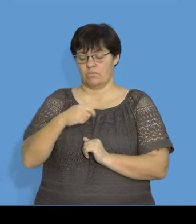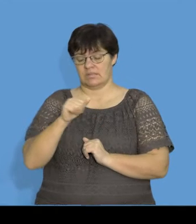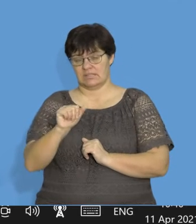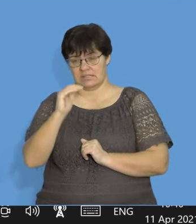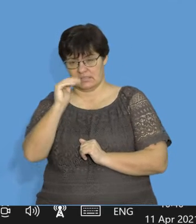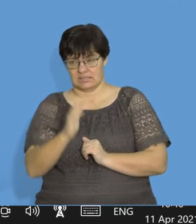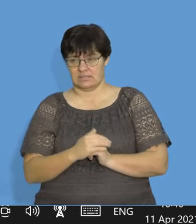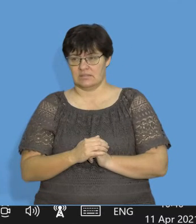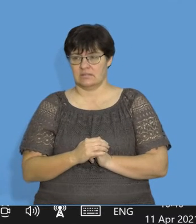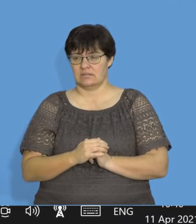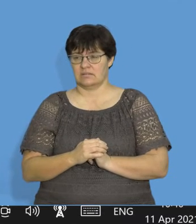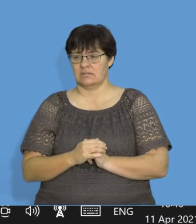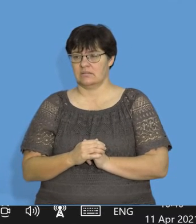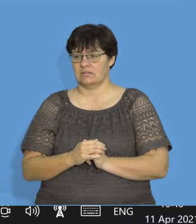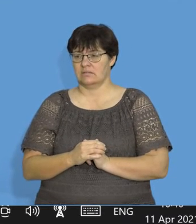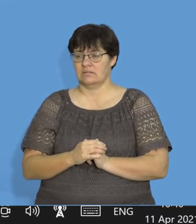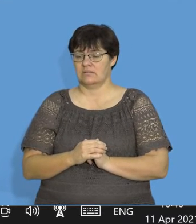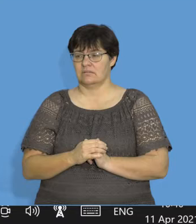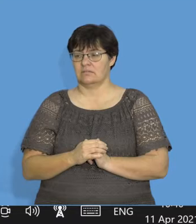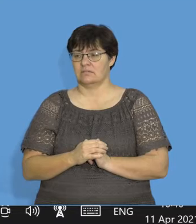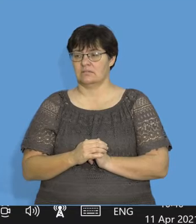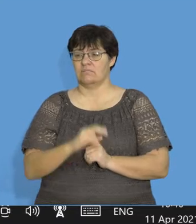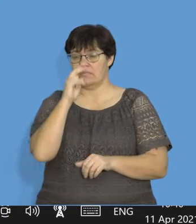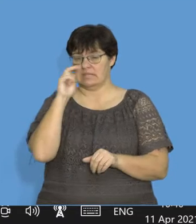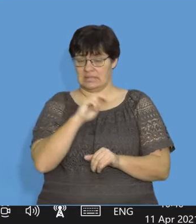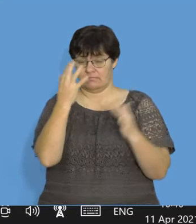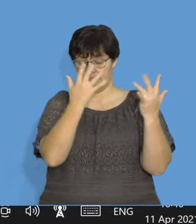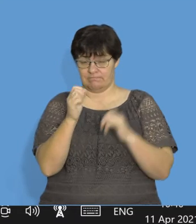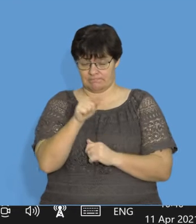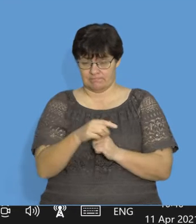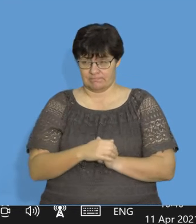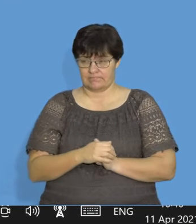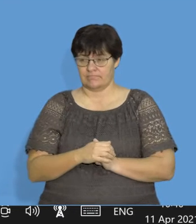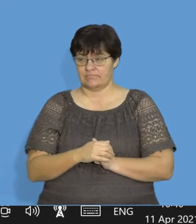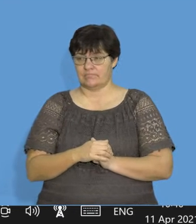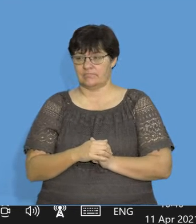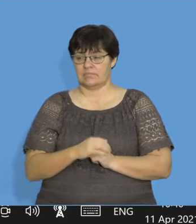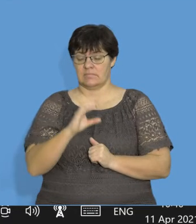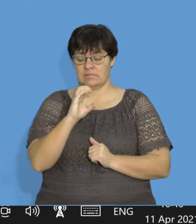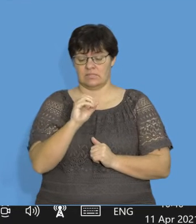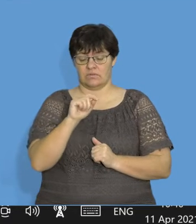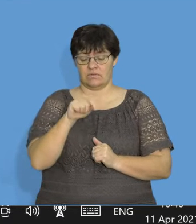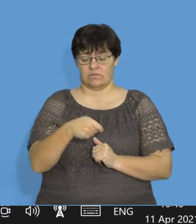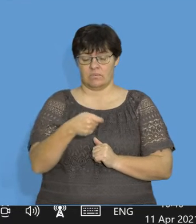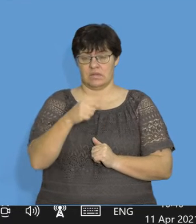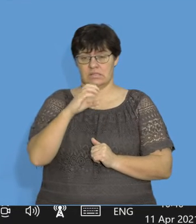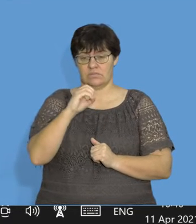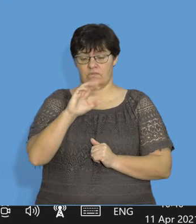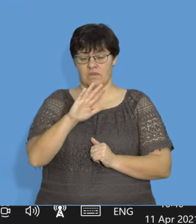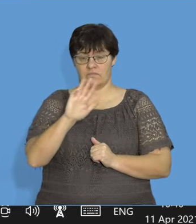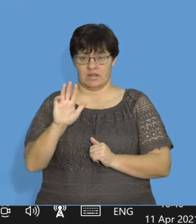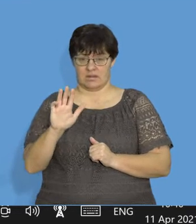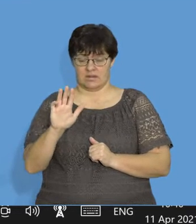3,6. Absolutely need a calculator now. So we've got